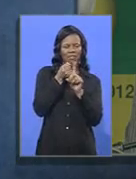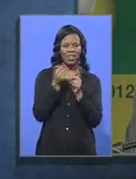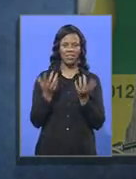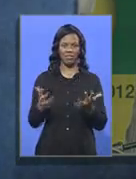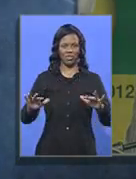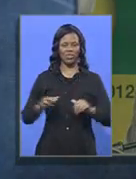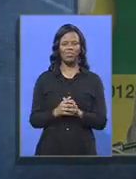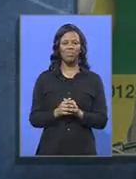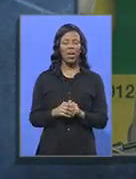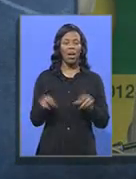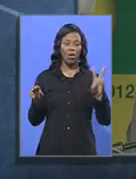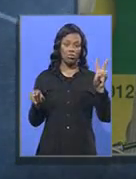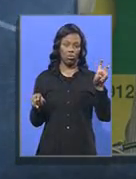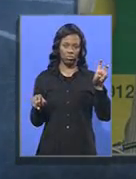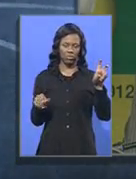And I quote,